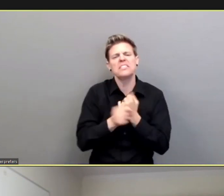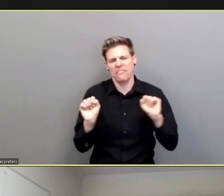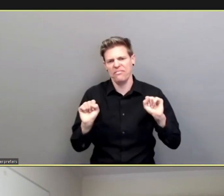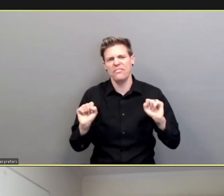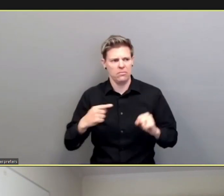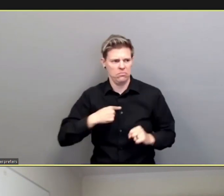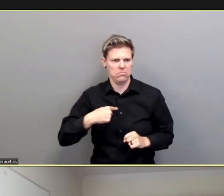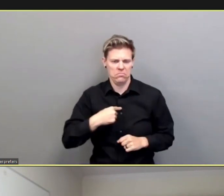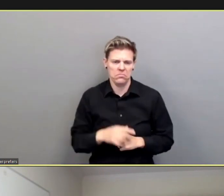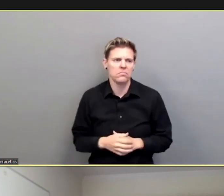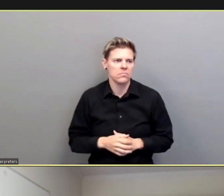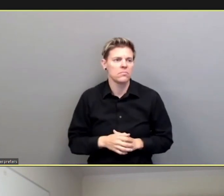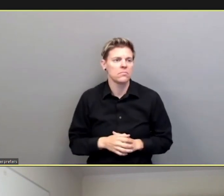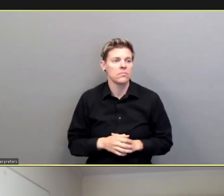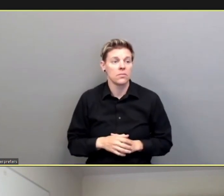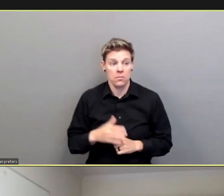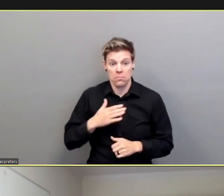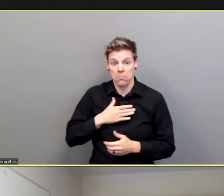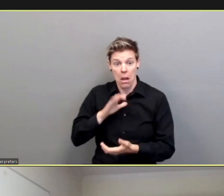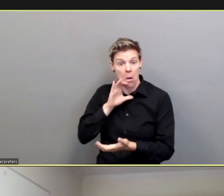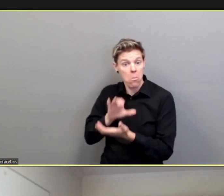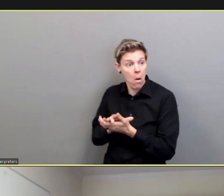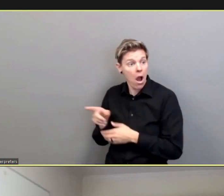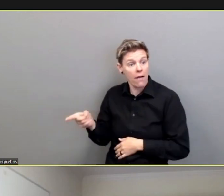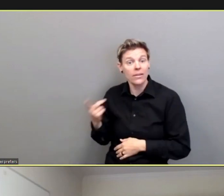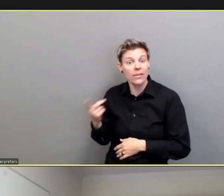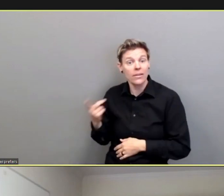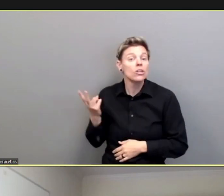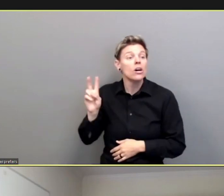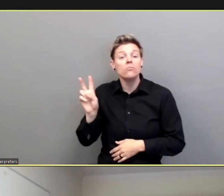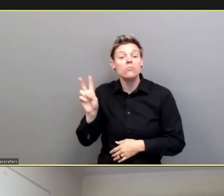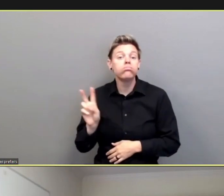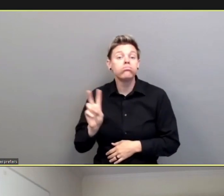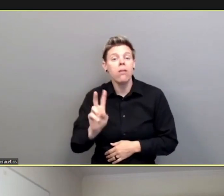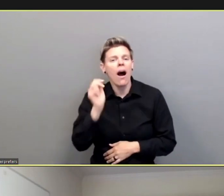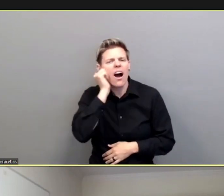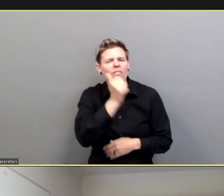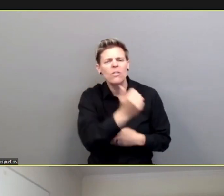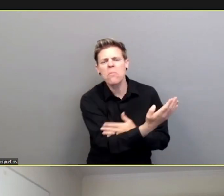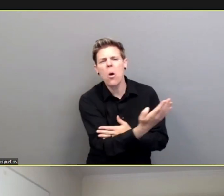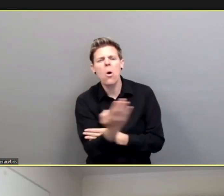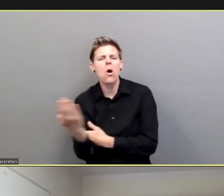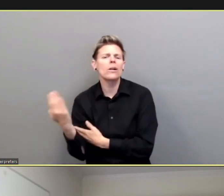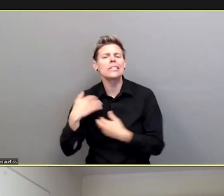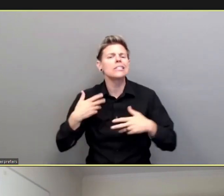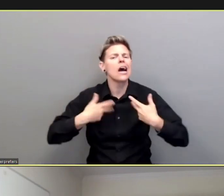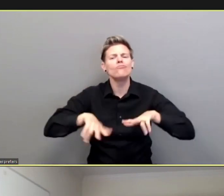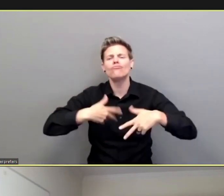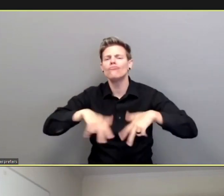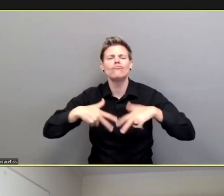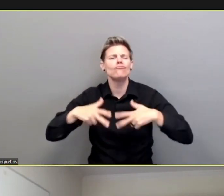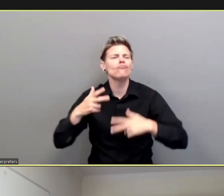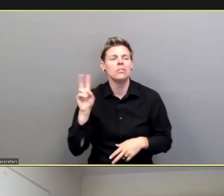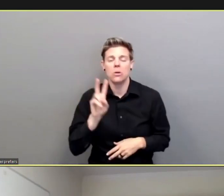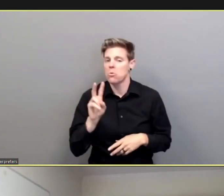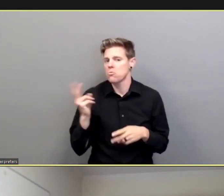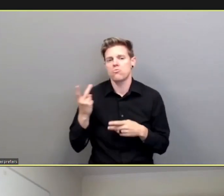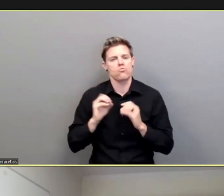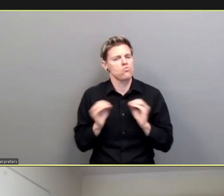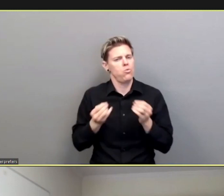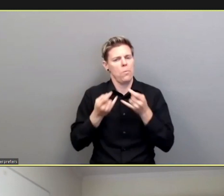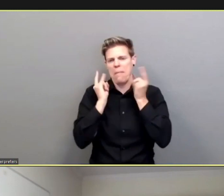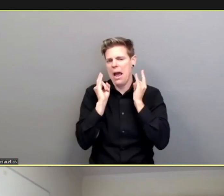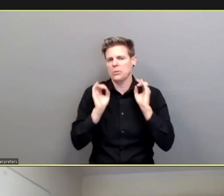regular walking program in the dark in the morning, and we don't wear a mask for that anymore. But if I were to go to a